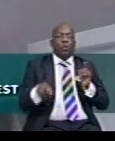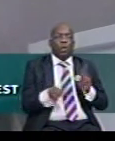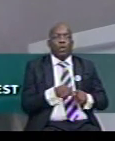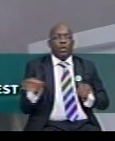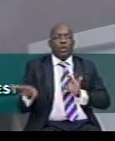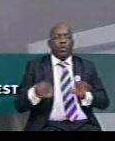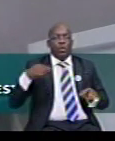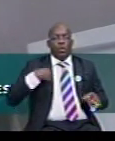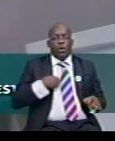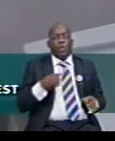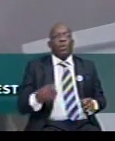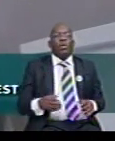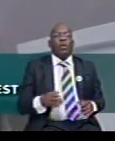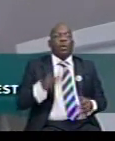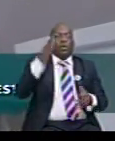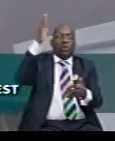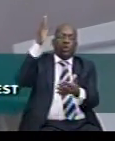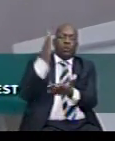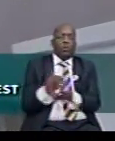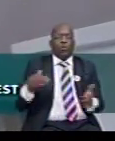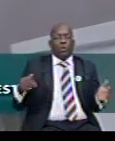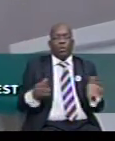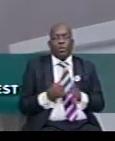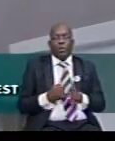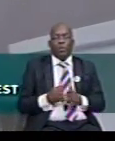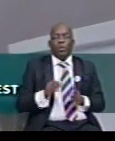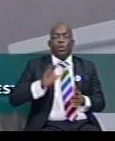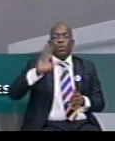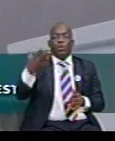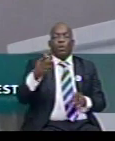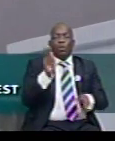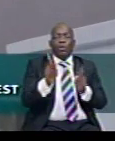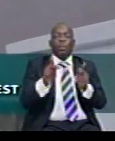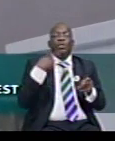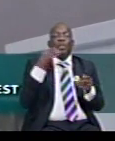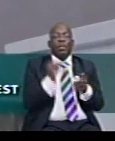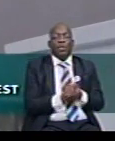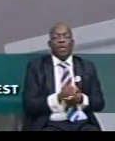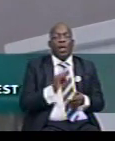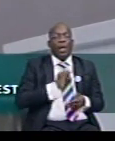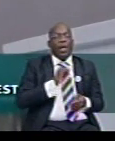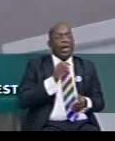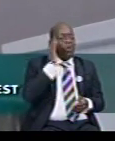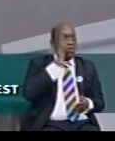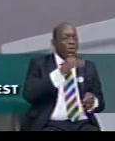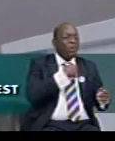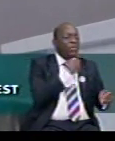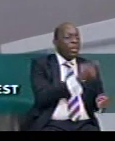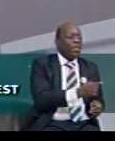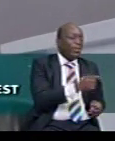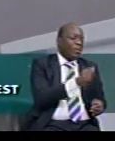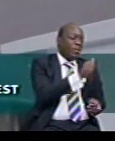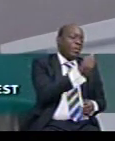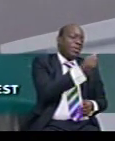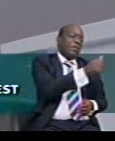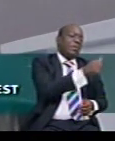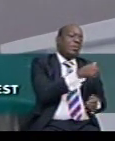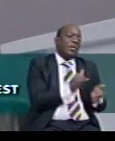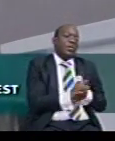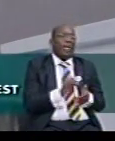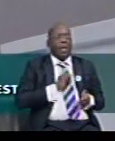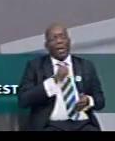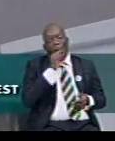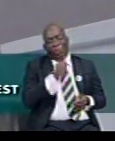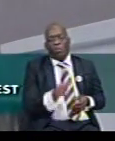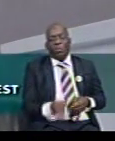And the third one is saying, maybe I should tell A that I'm fagged out,